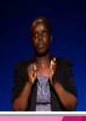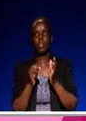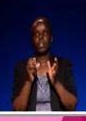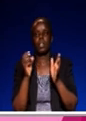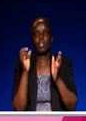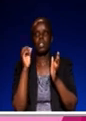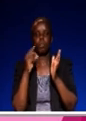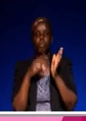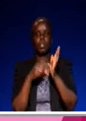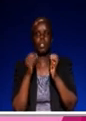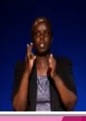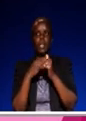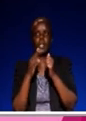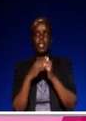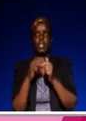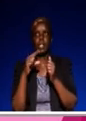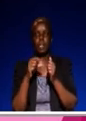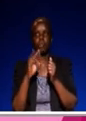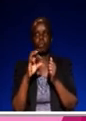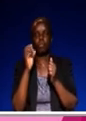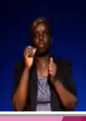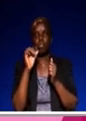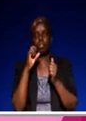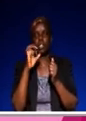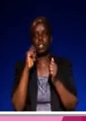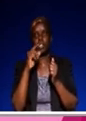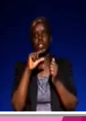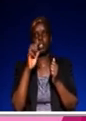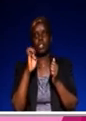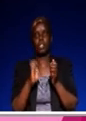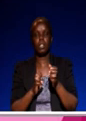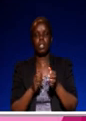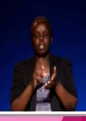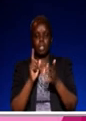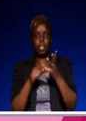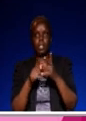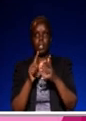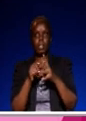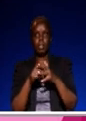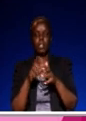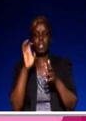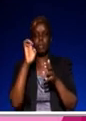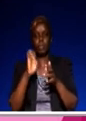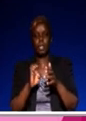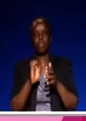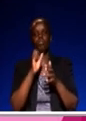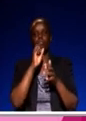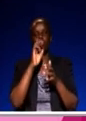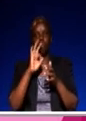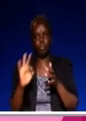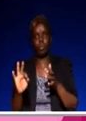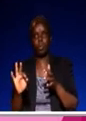grams of oxygen. Determine its empirical formula. You are given the relative atomic mass of